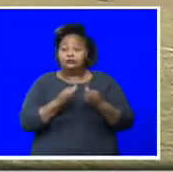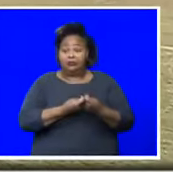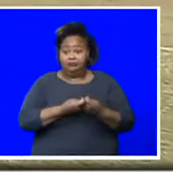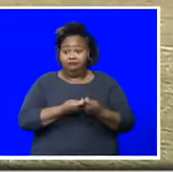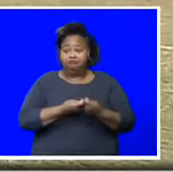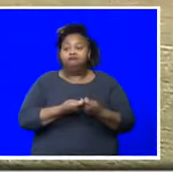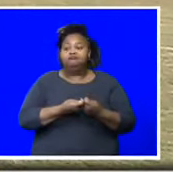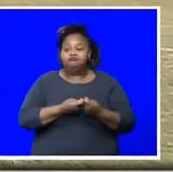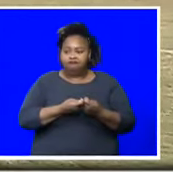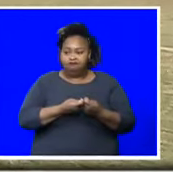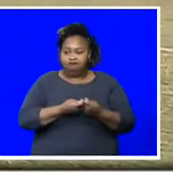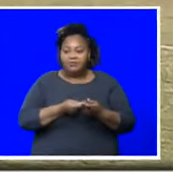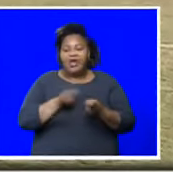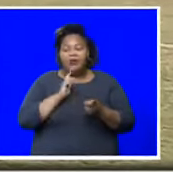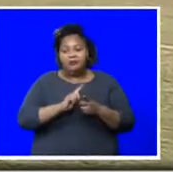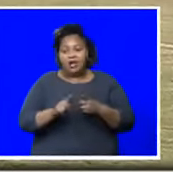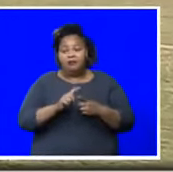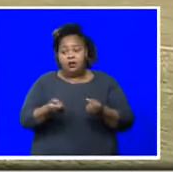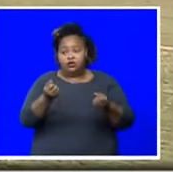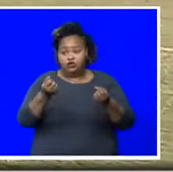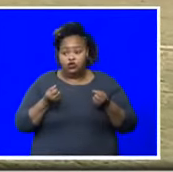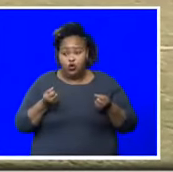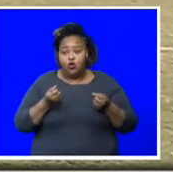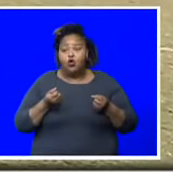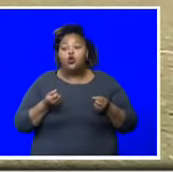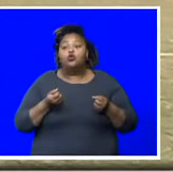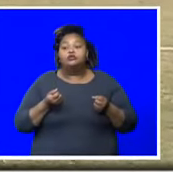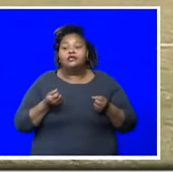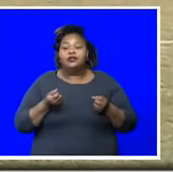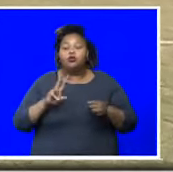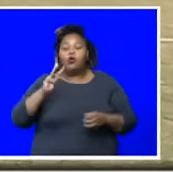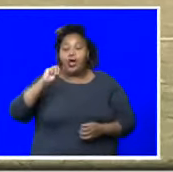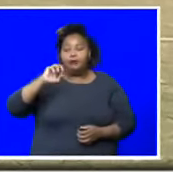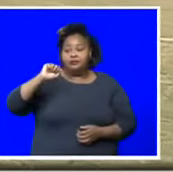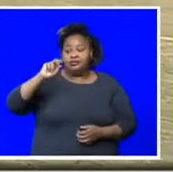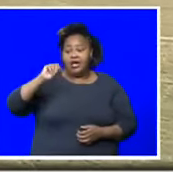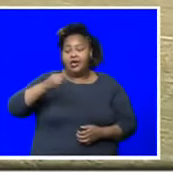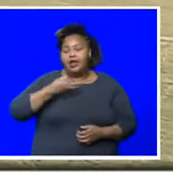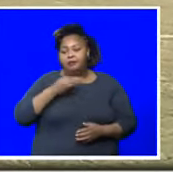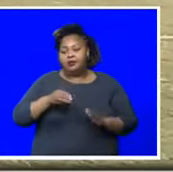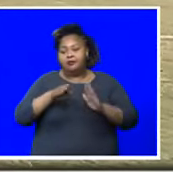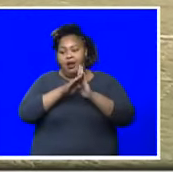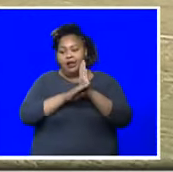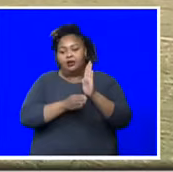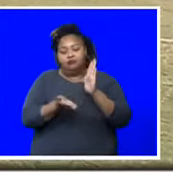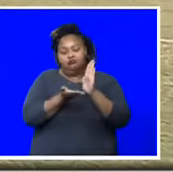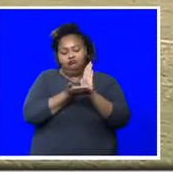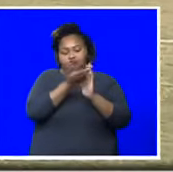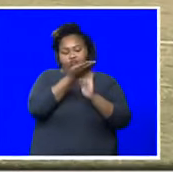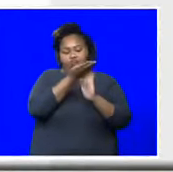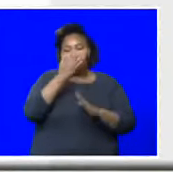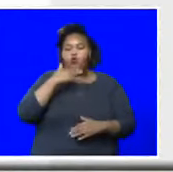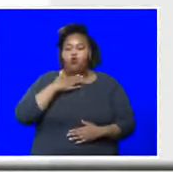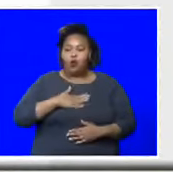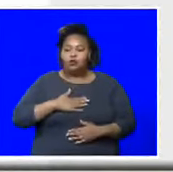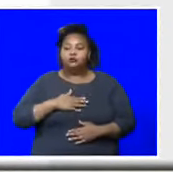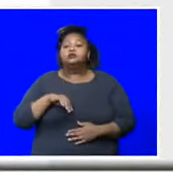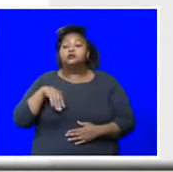to stay up in the Elite League, and as a coach, it only encourages me to keep motivating